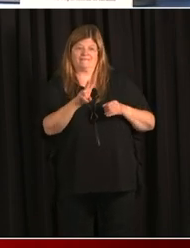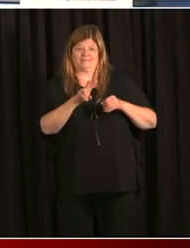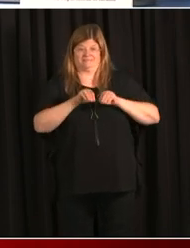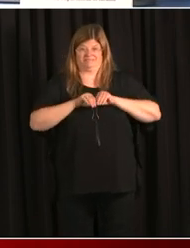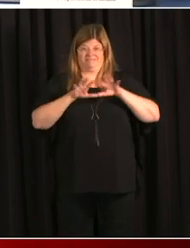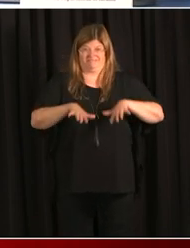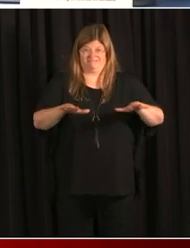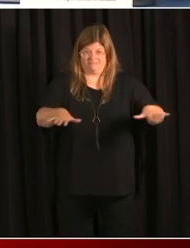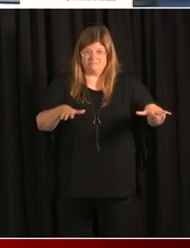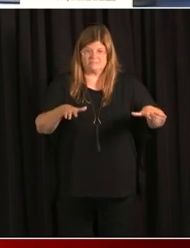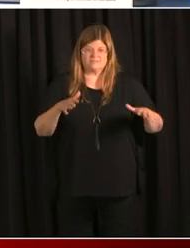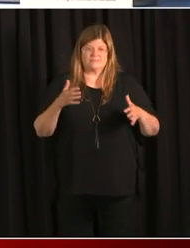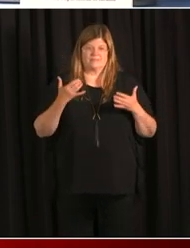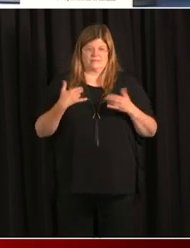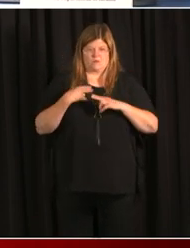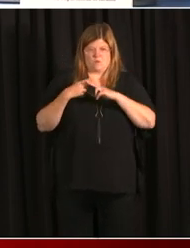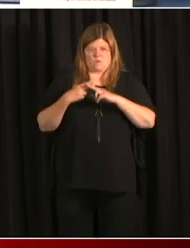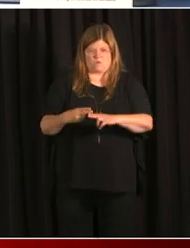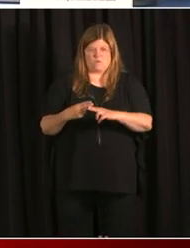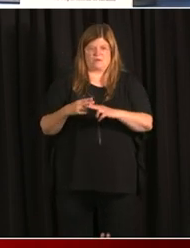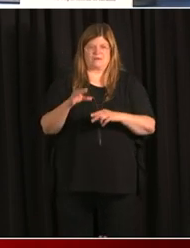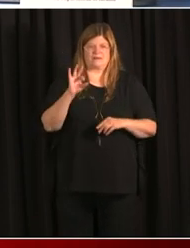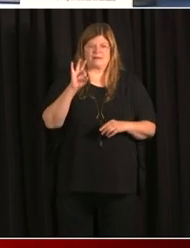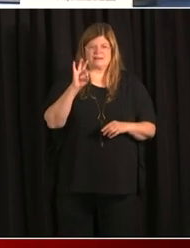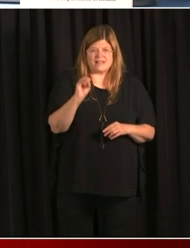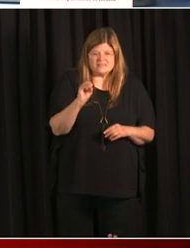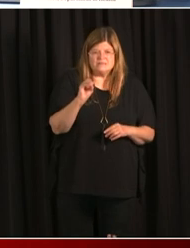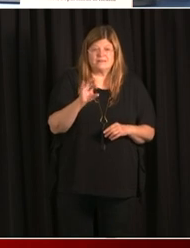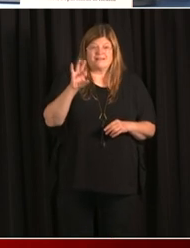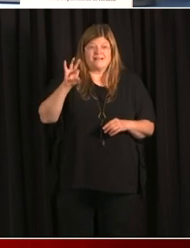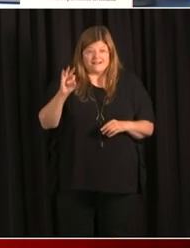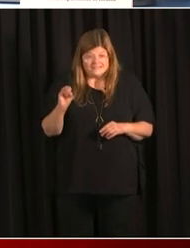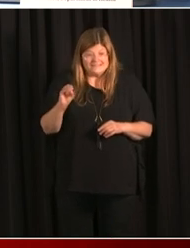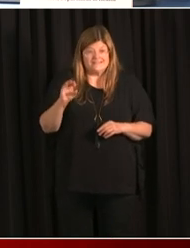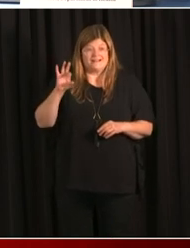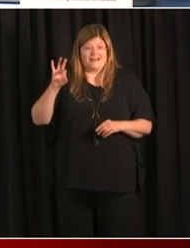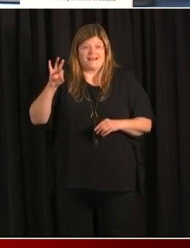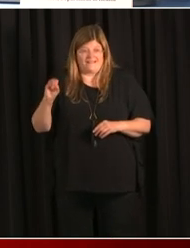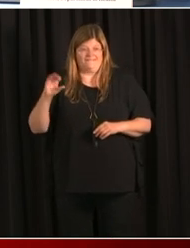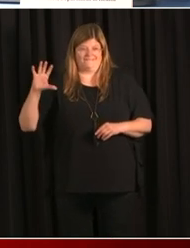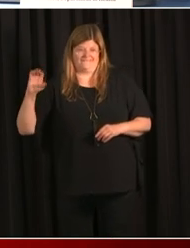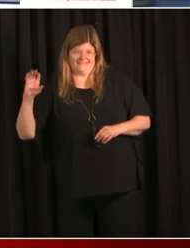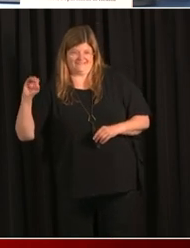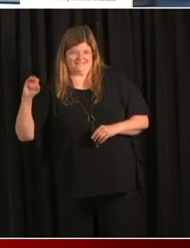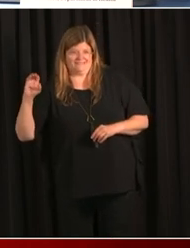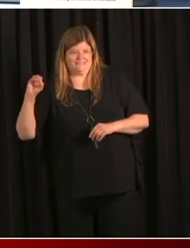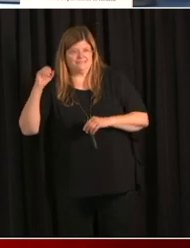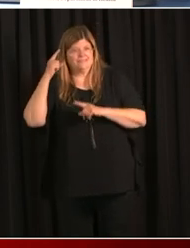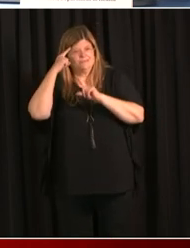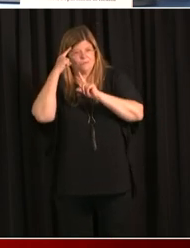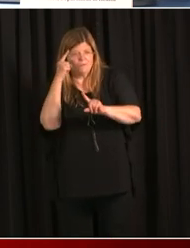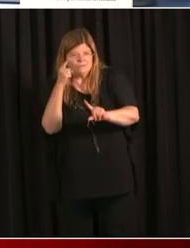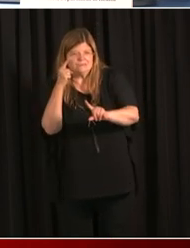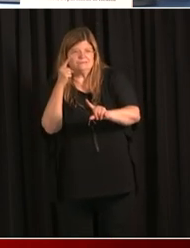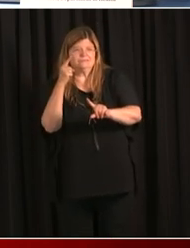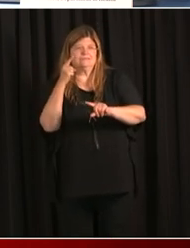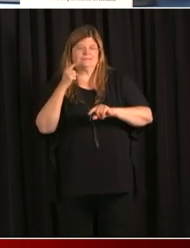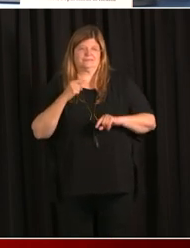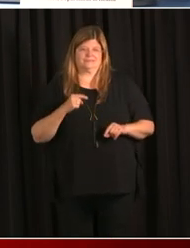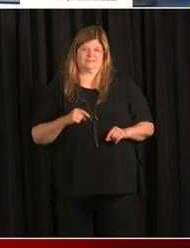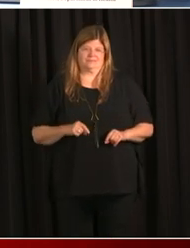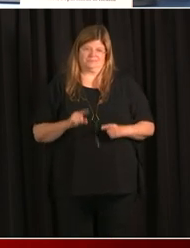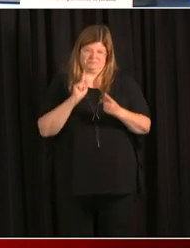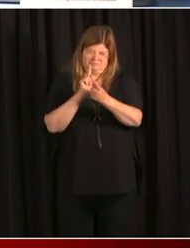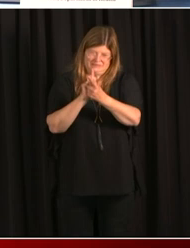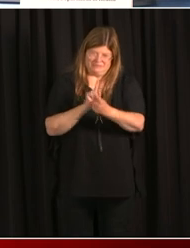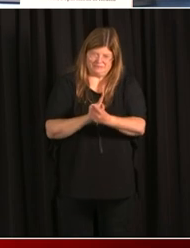our 90-90-90-50 goals. You will see that we have made substantial progress since one of our critical benchmark